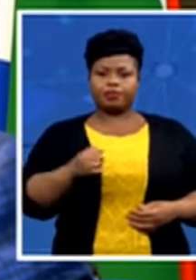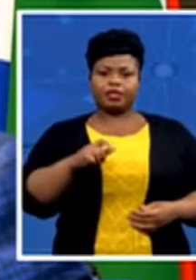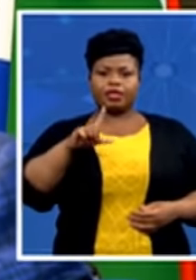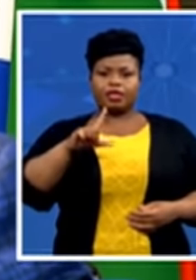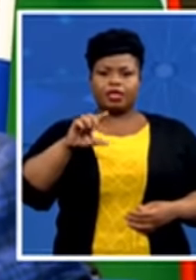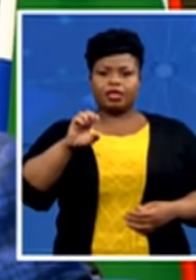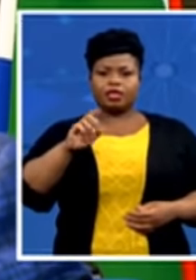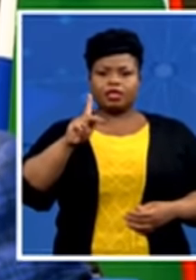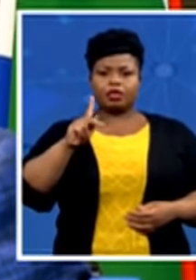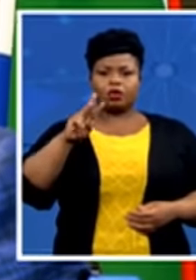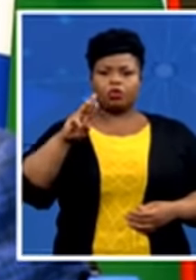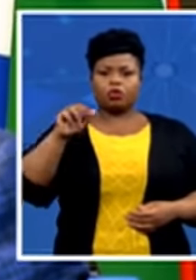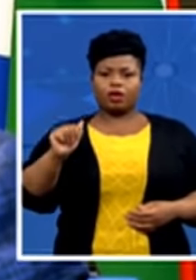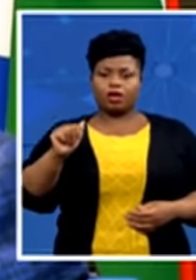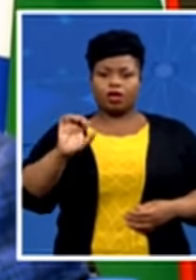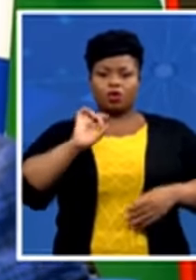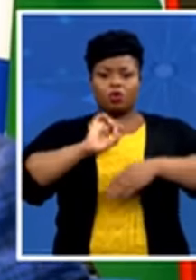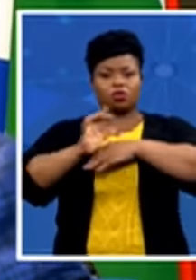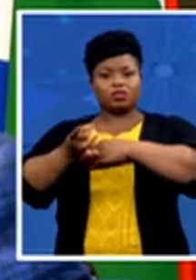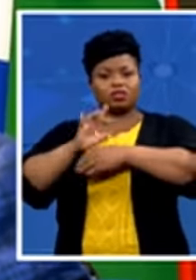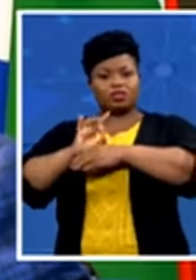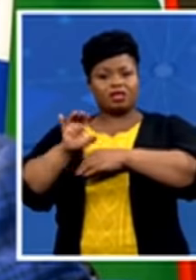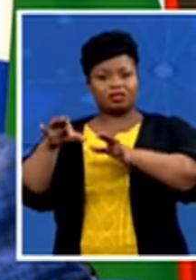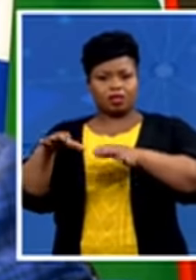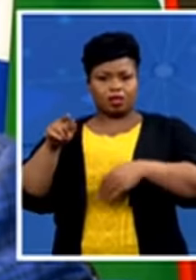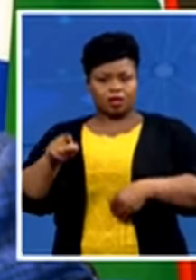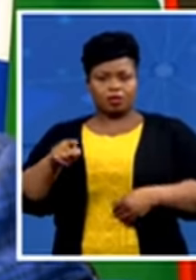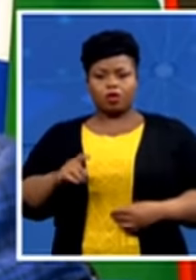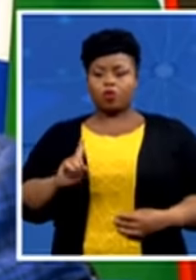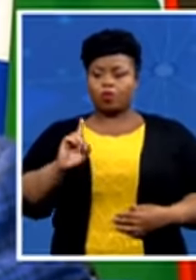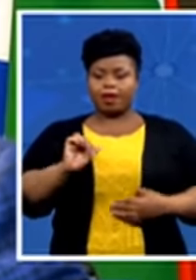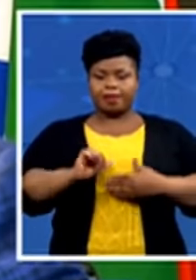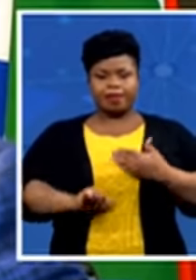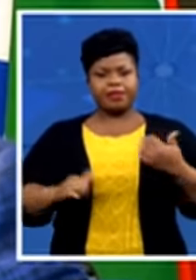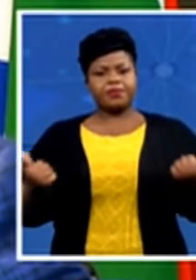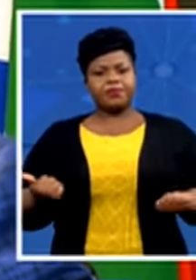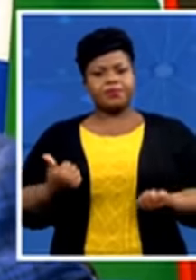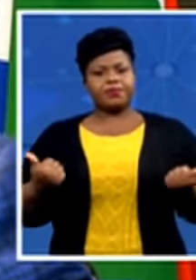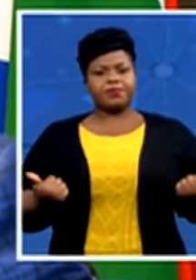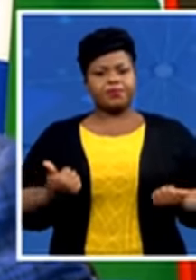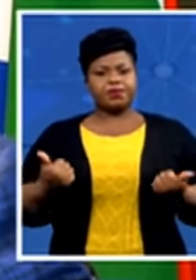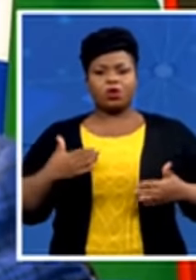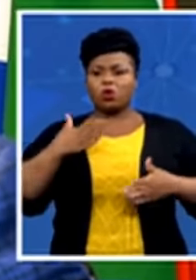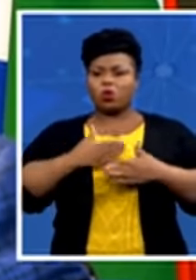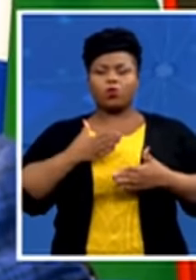They are already a month on the job, doing exactly